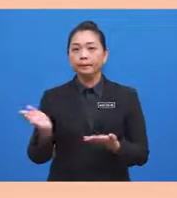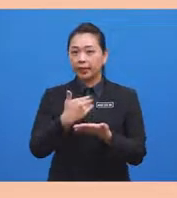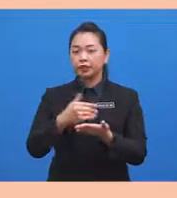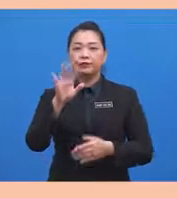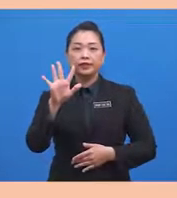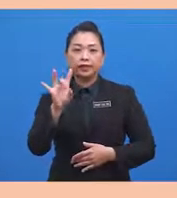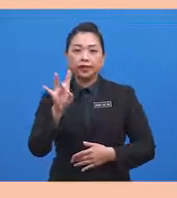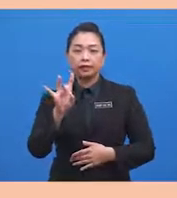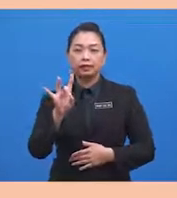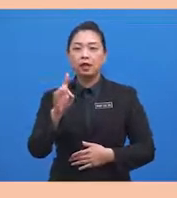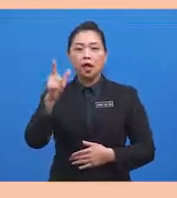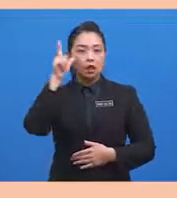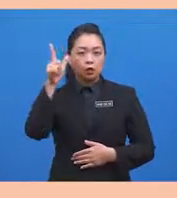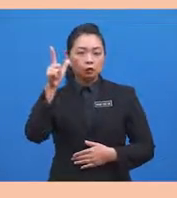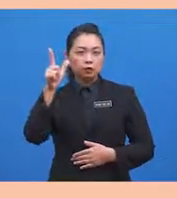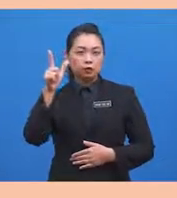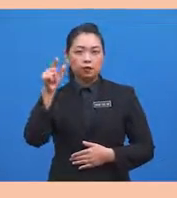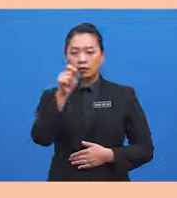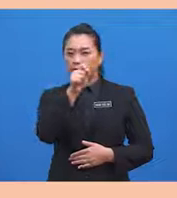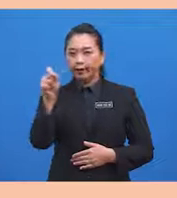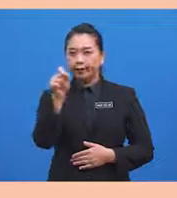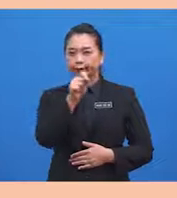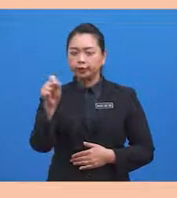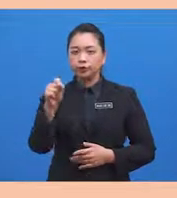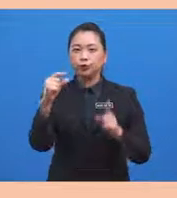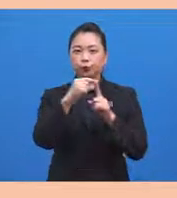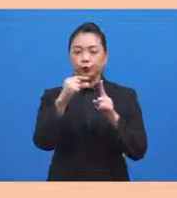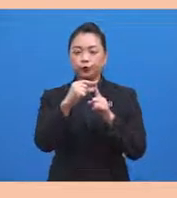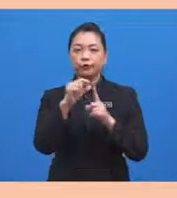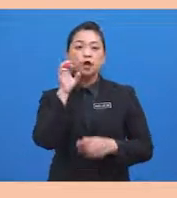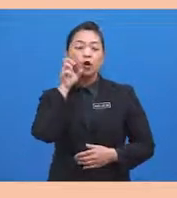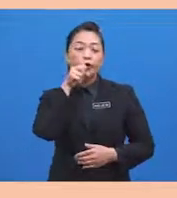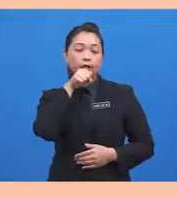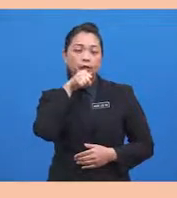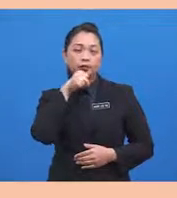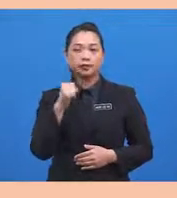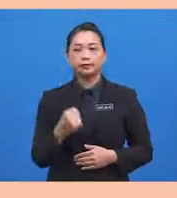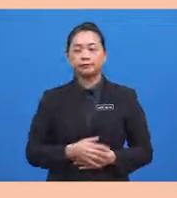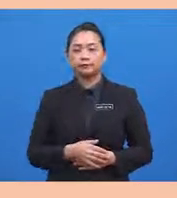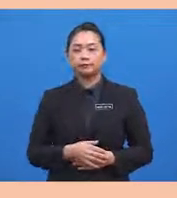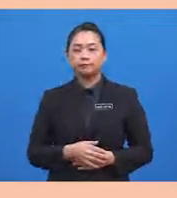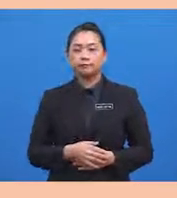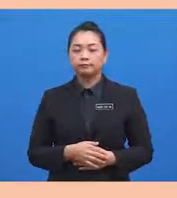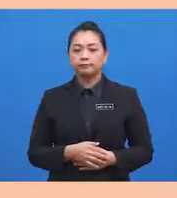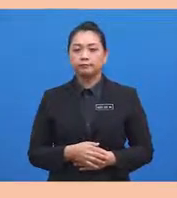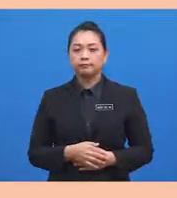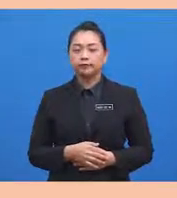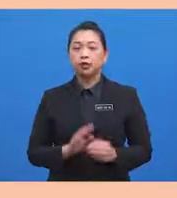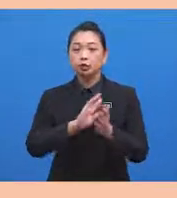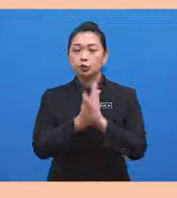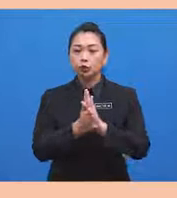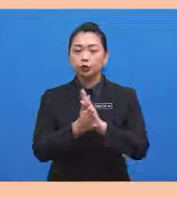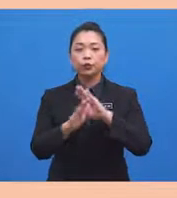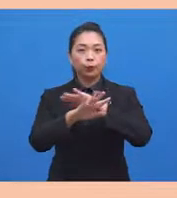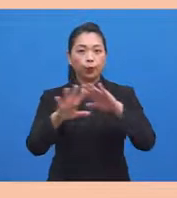page 58, look at the highlighted words. The words with an orange highlight, I will read the words aloud so that you don't